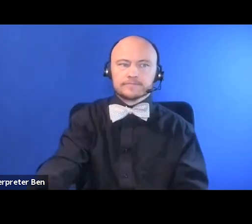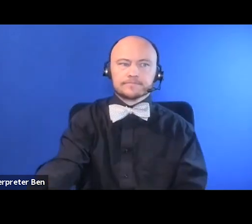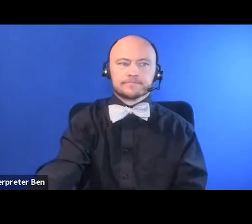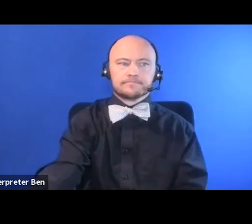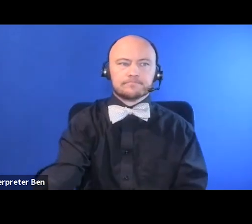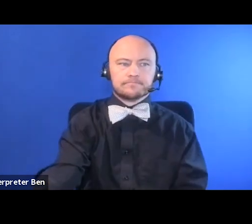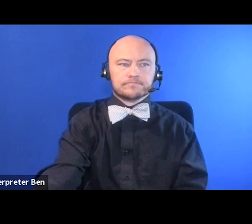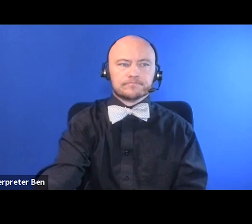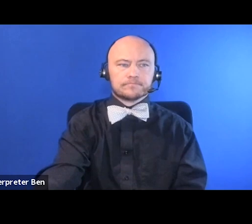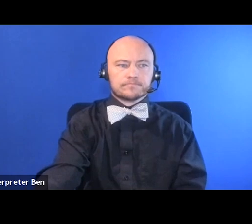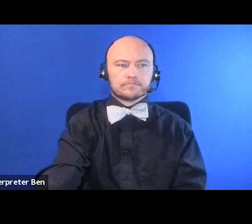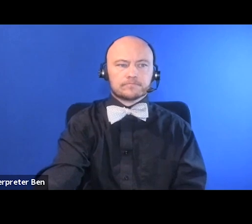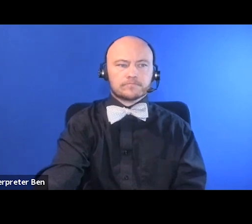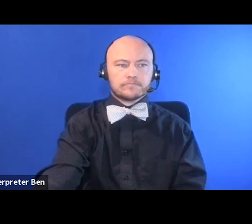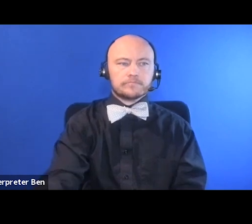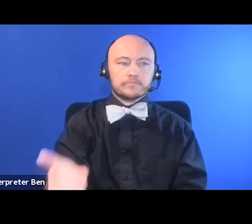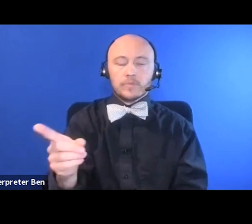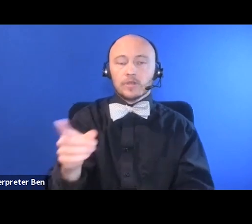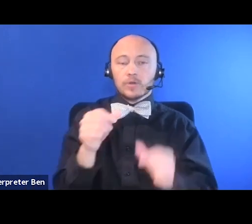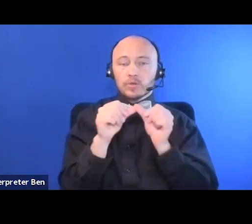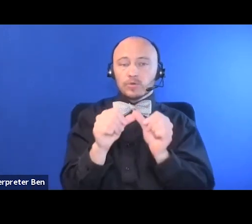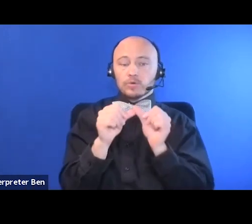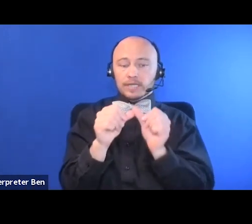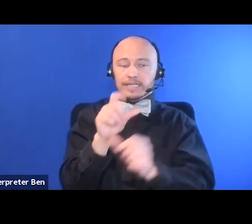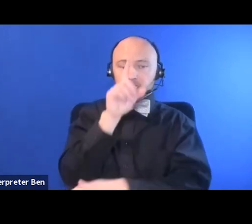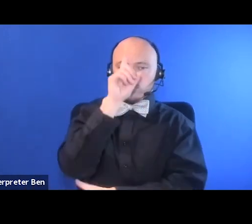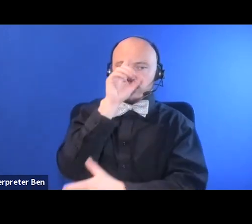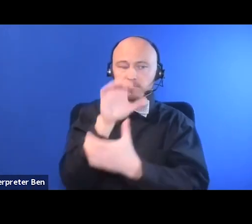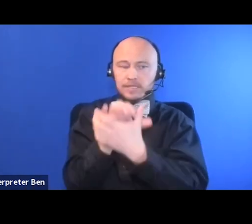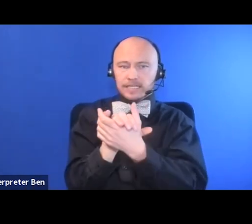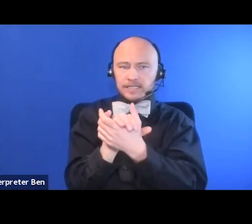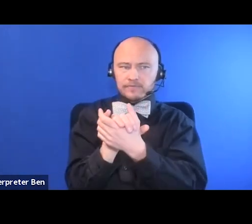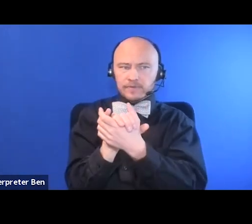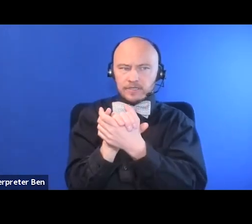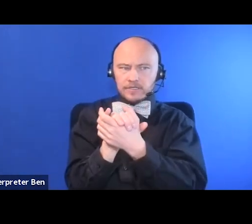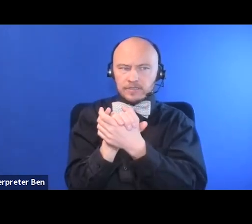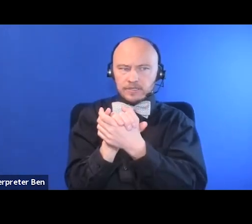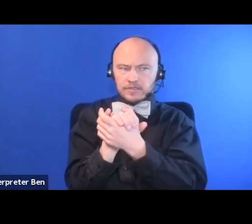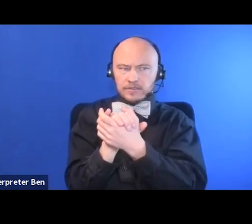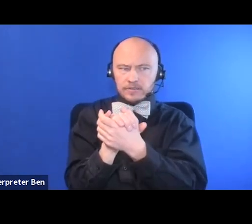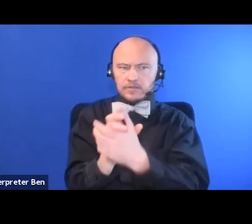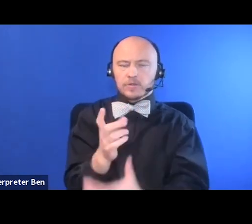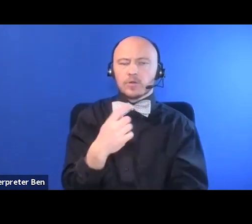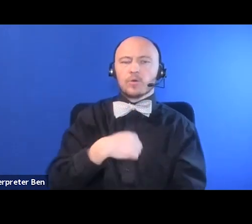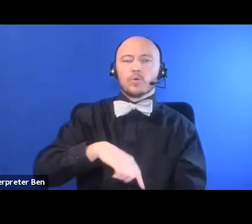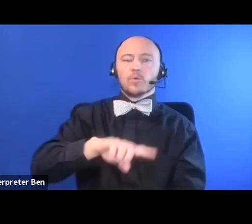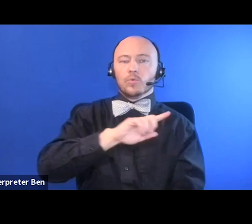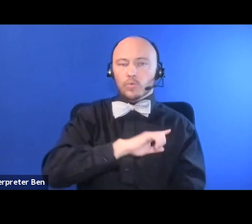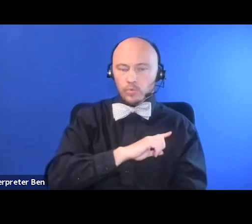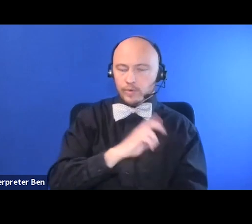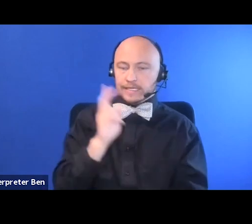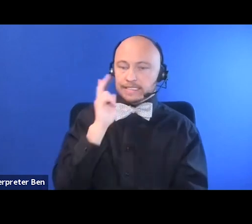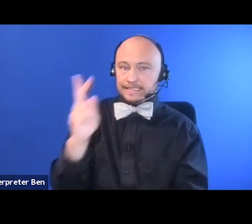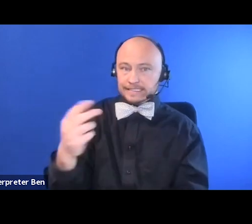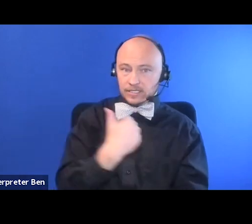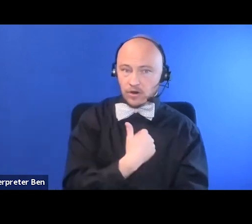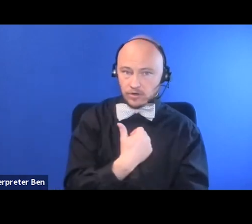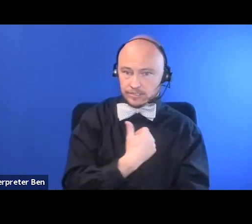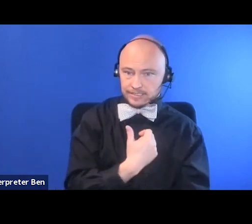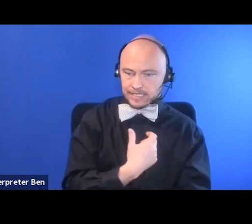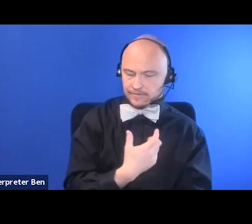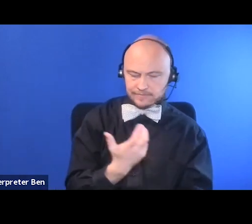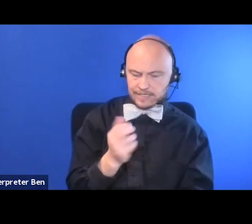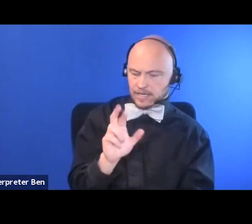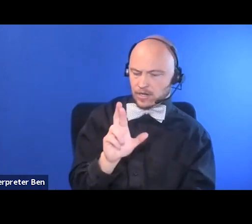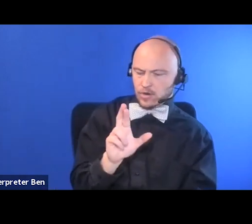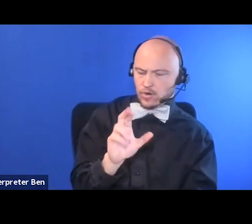You continue to believe, Yakumo. We would again find ourselves in remote